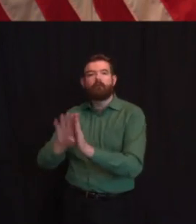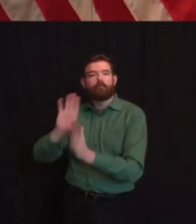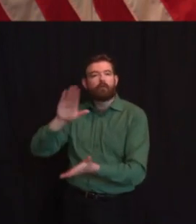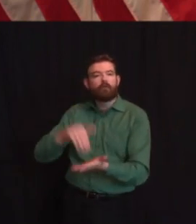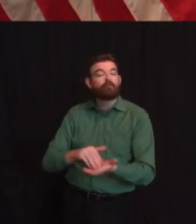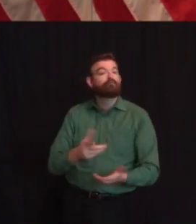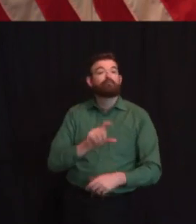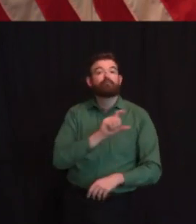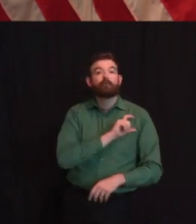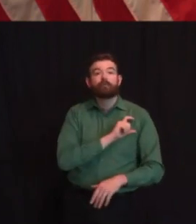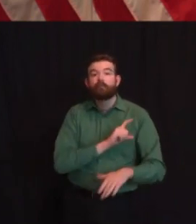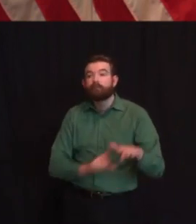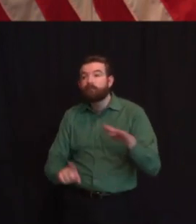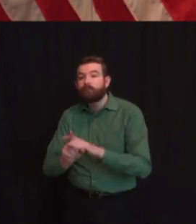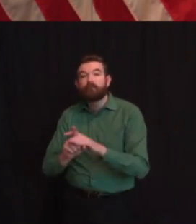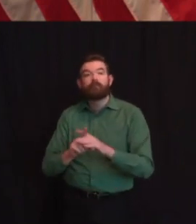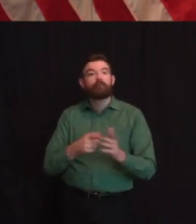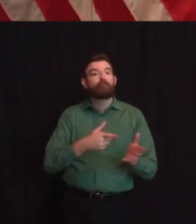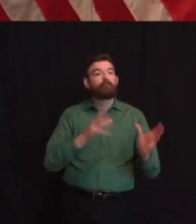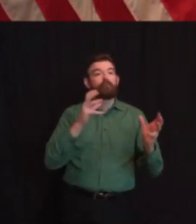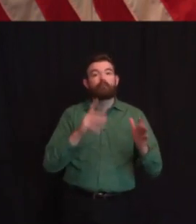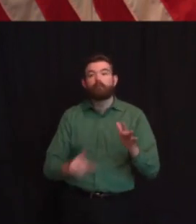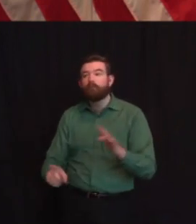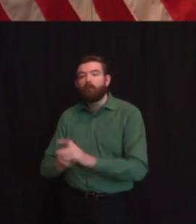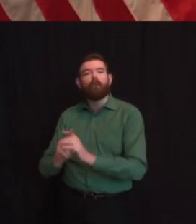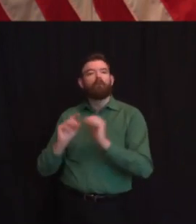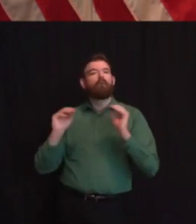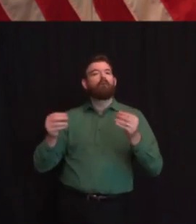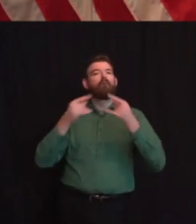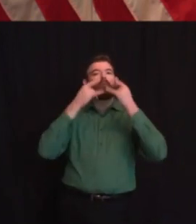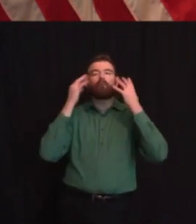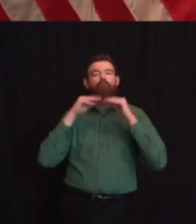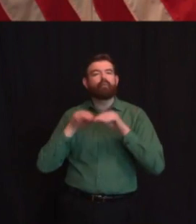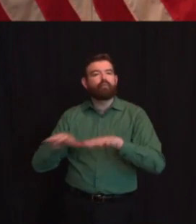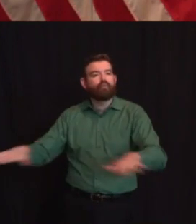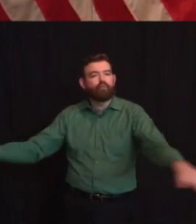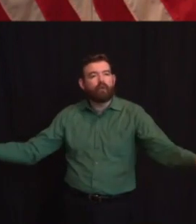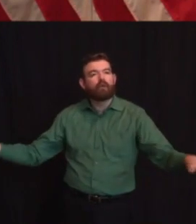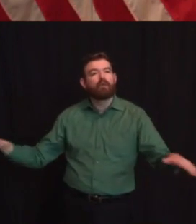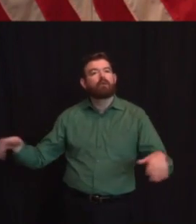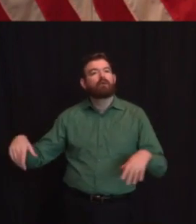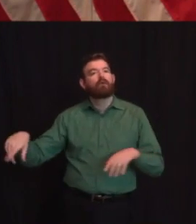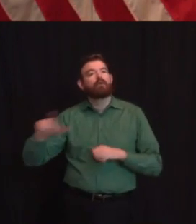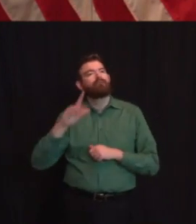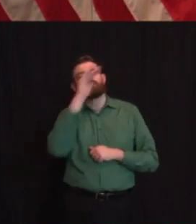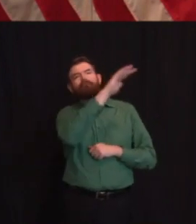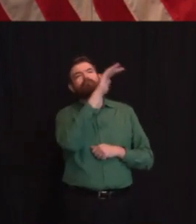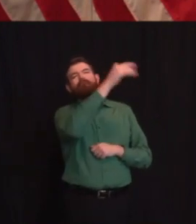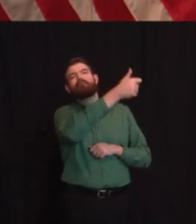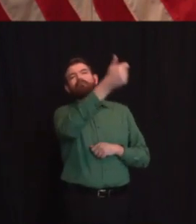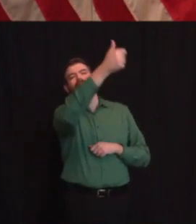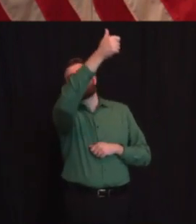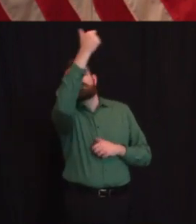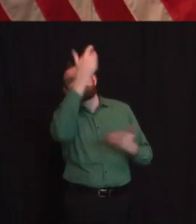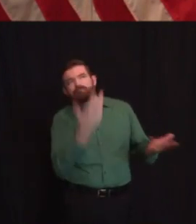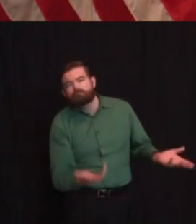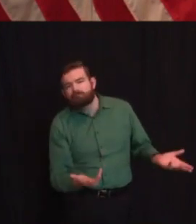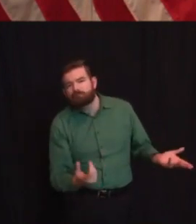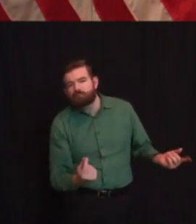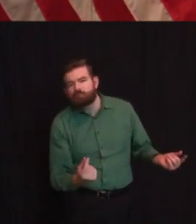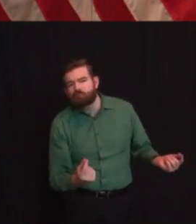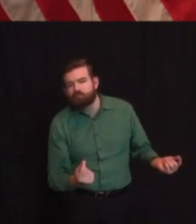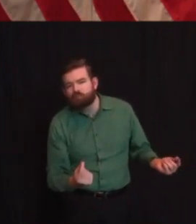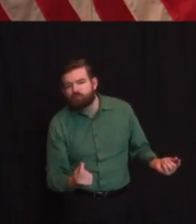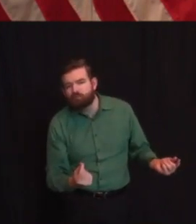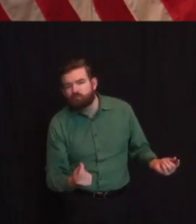multiple individuals and departments at the state. And then we also had a few folks contact us, one